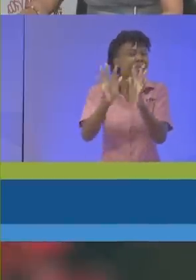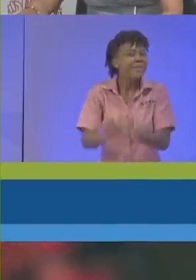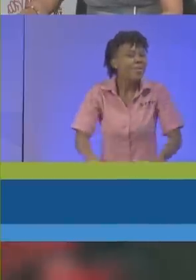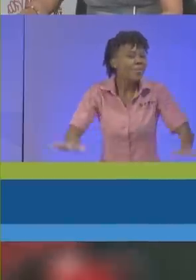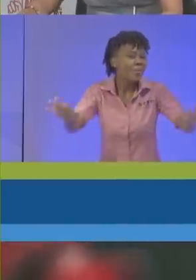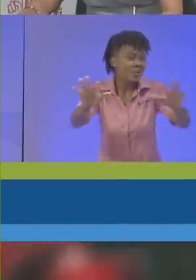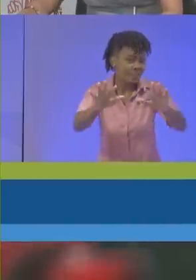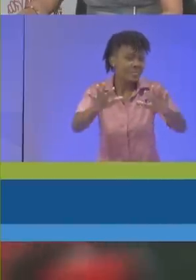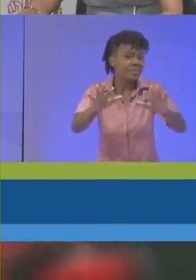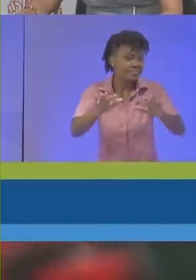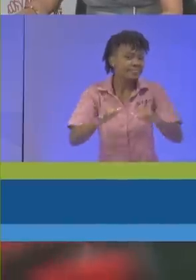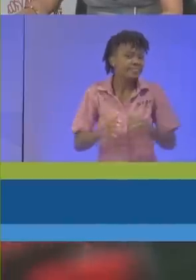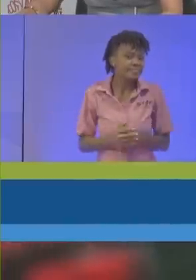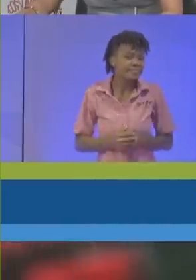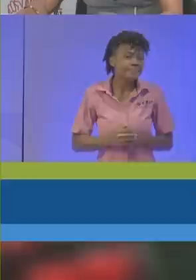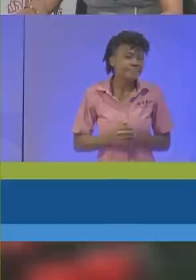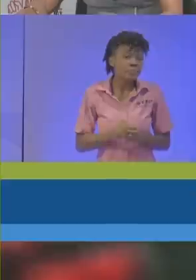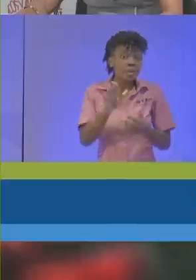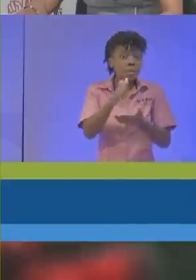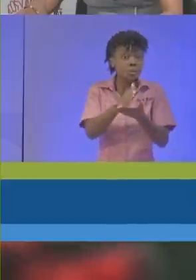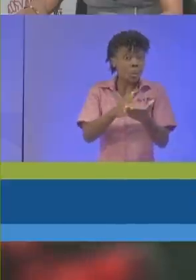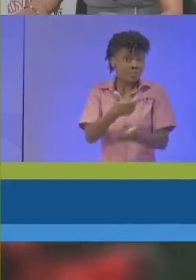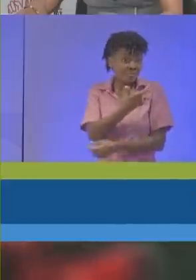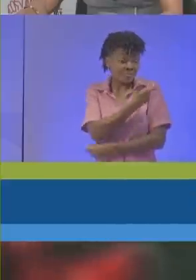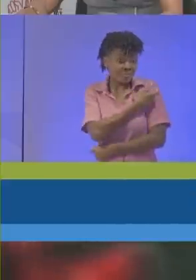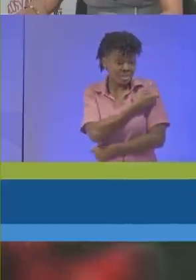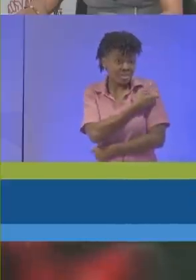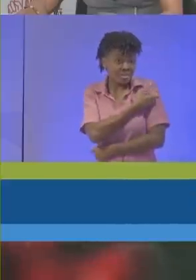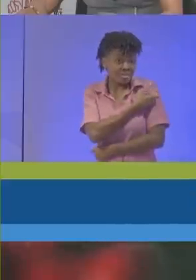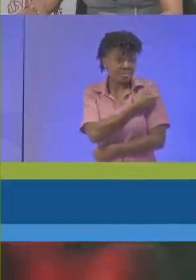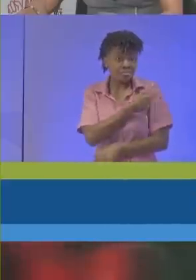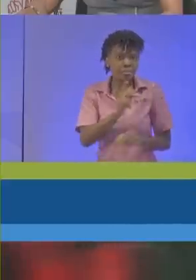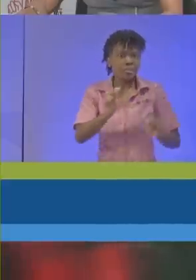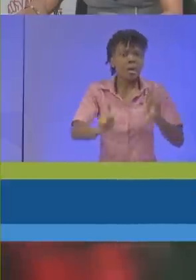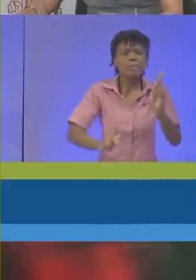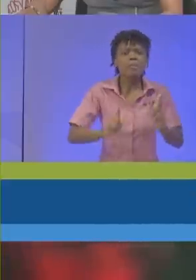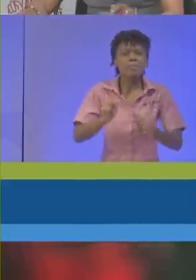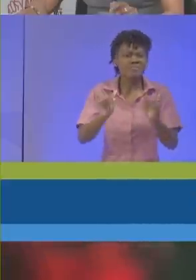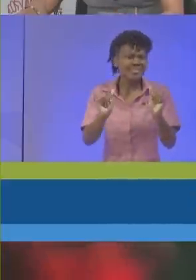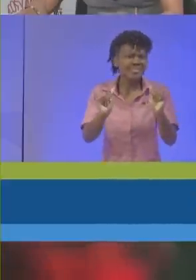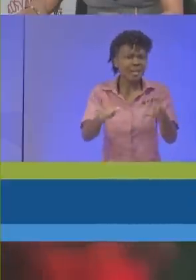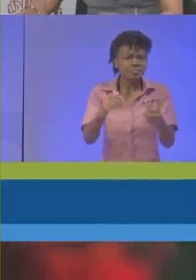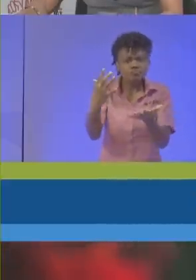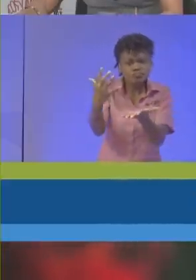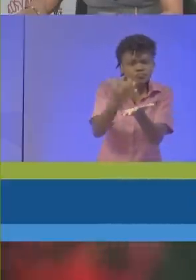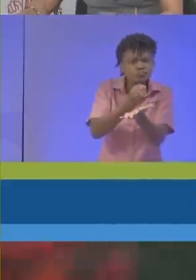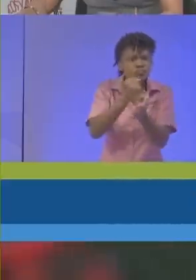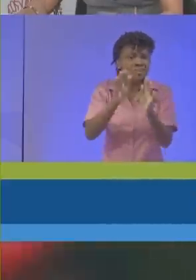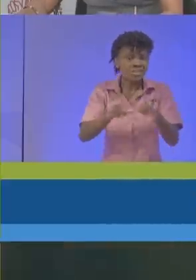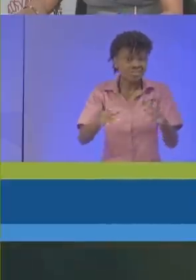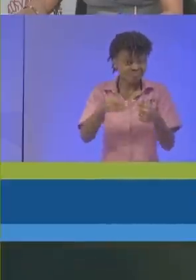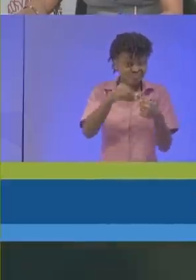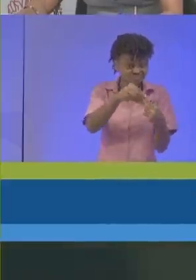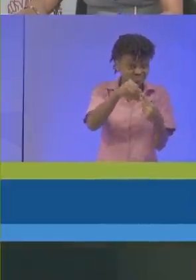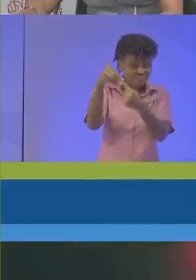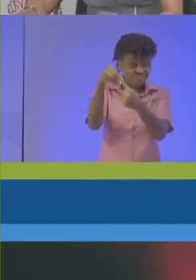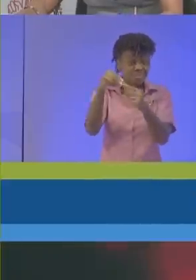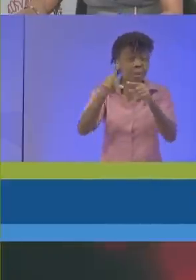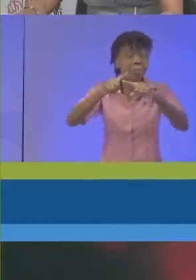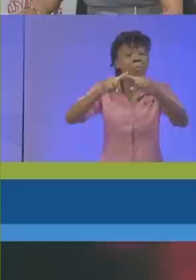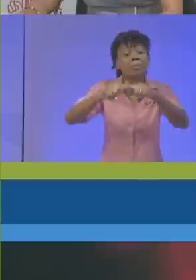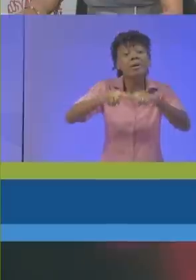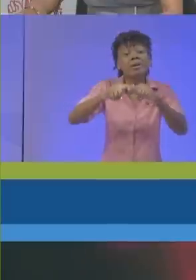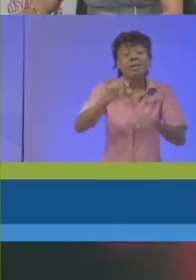are certain vaccines that persons are eligible for, children especially, at a particular age. That